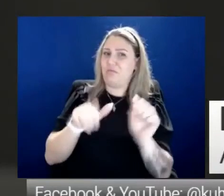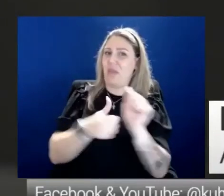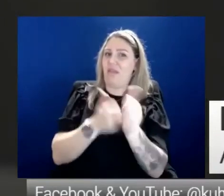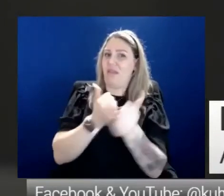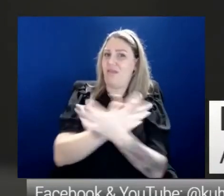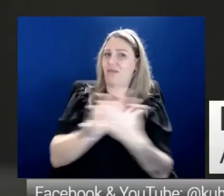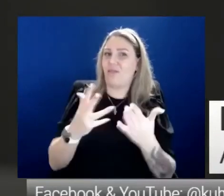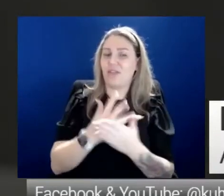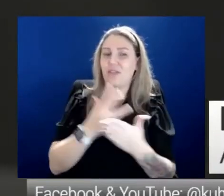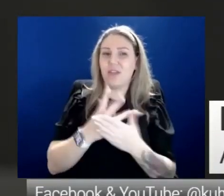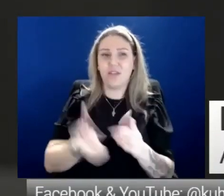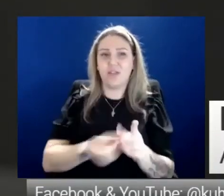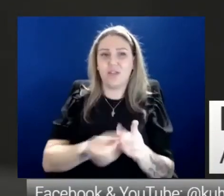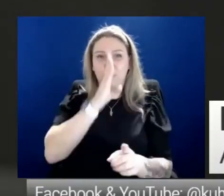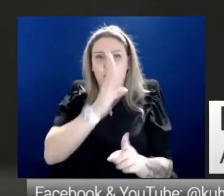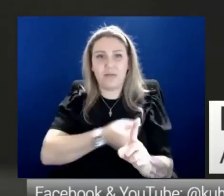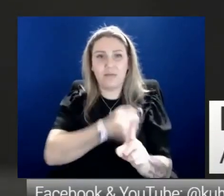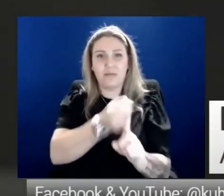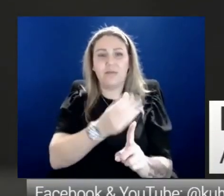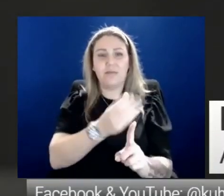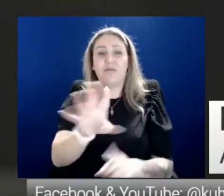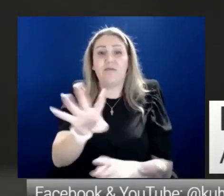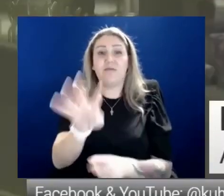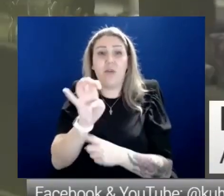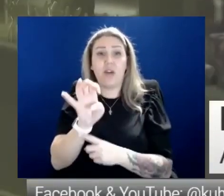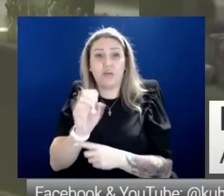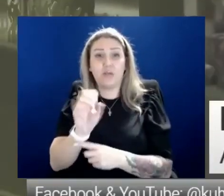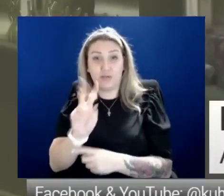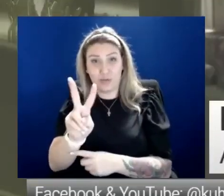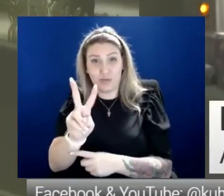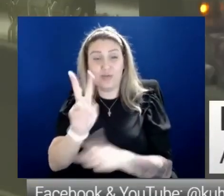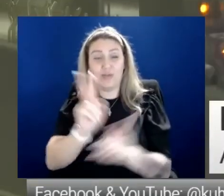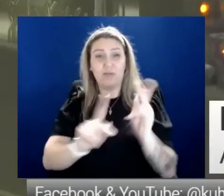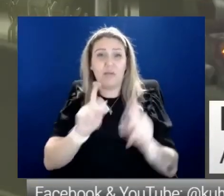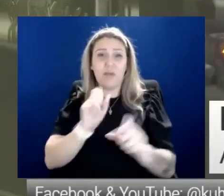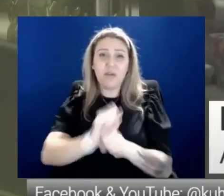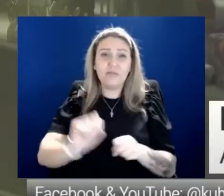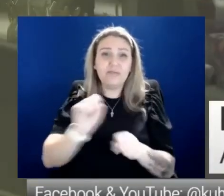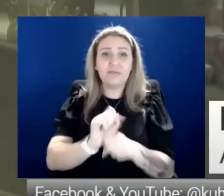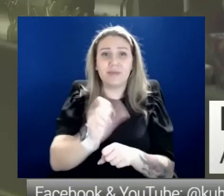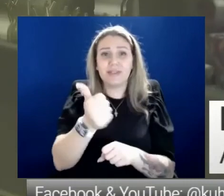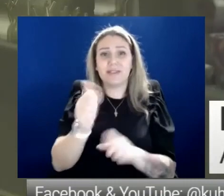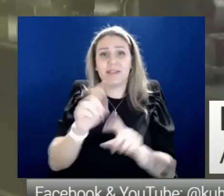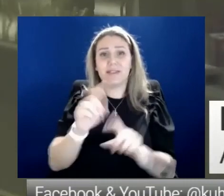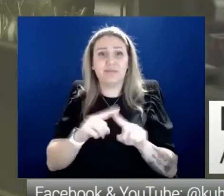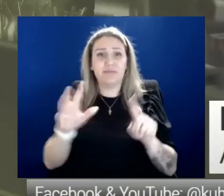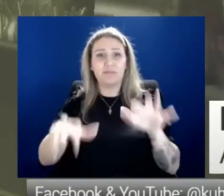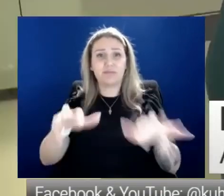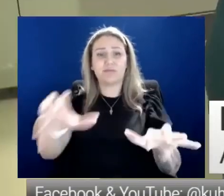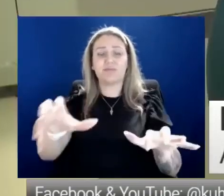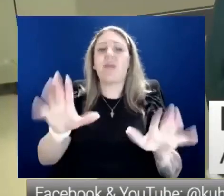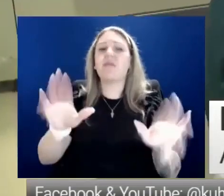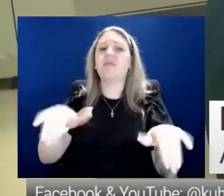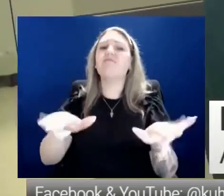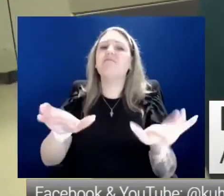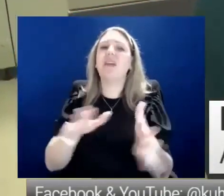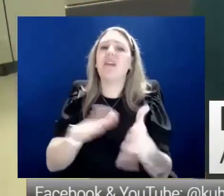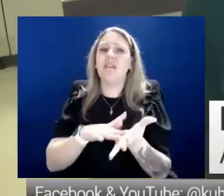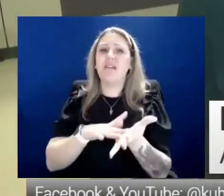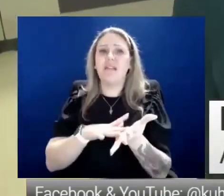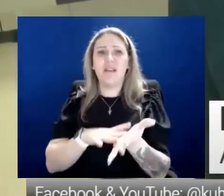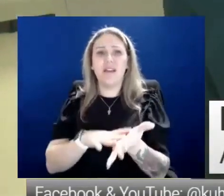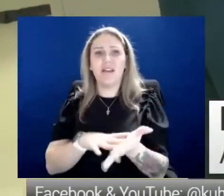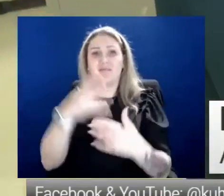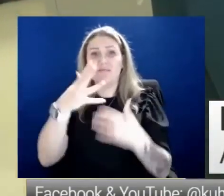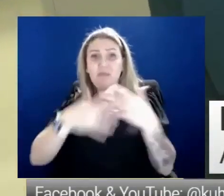care. We have 402 people working so hard at 10 different locations. Also, I want to give a shout out to phlebotomists. I love